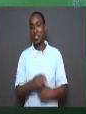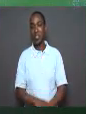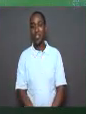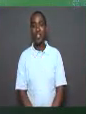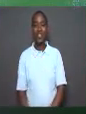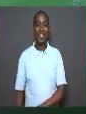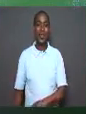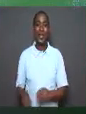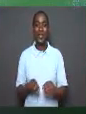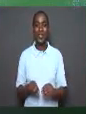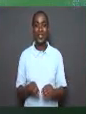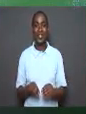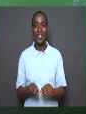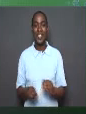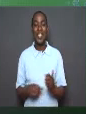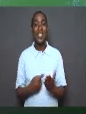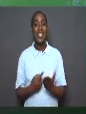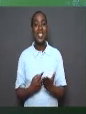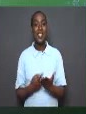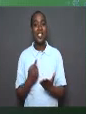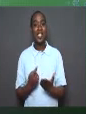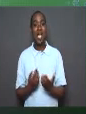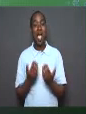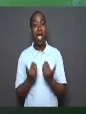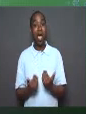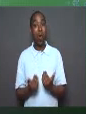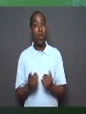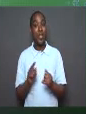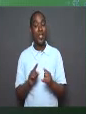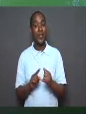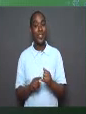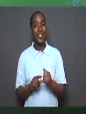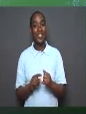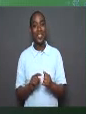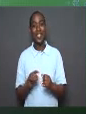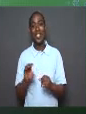Students, let us complete one more activity.